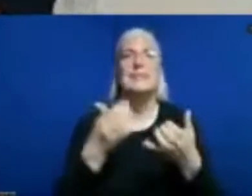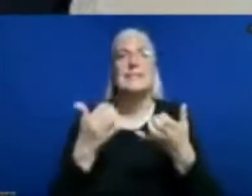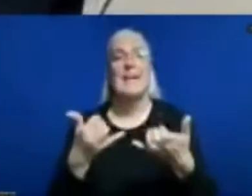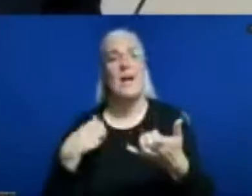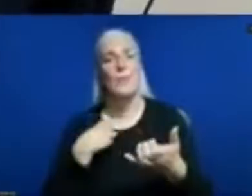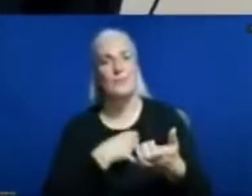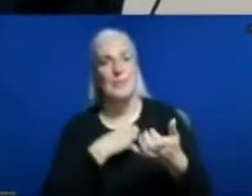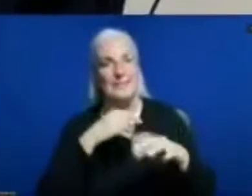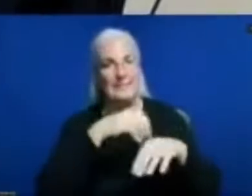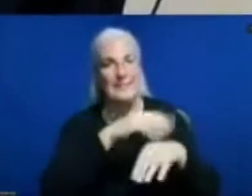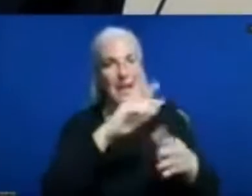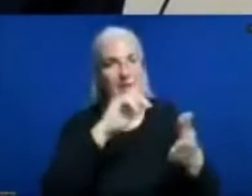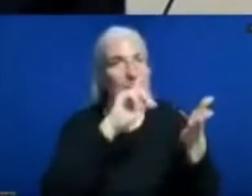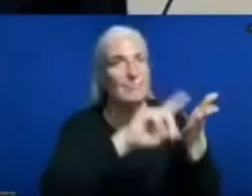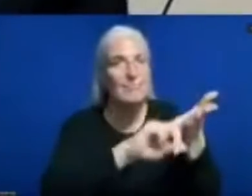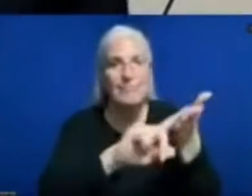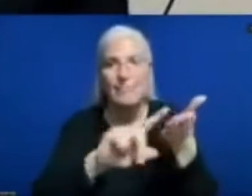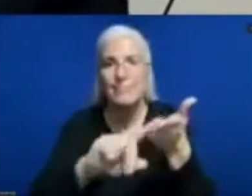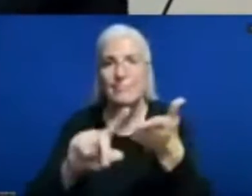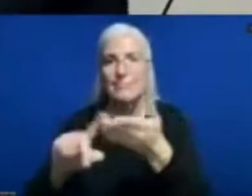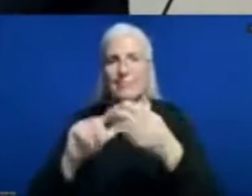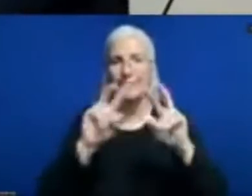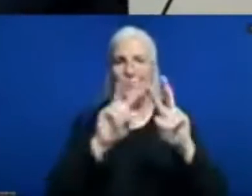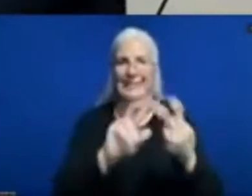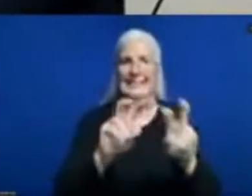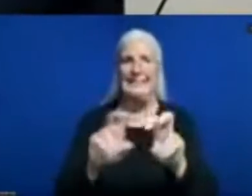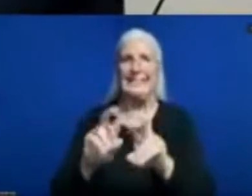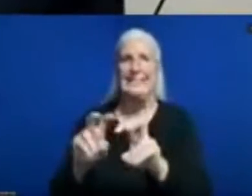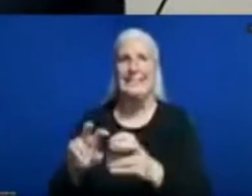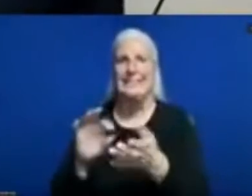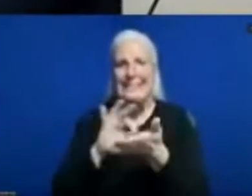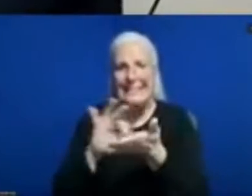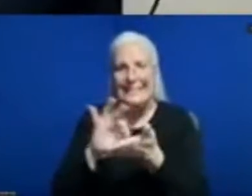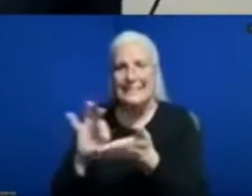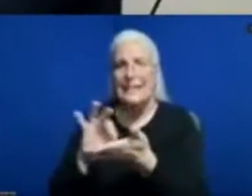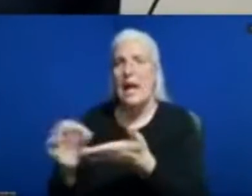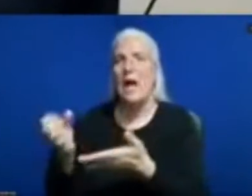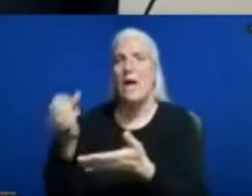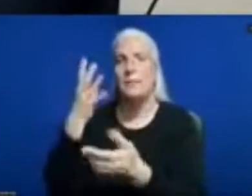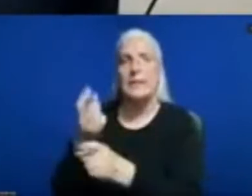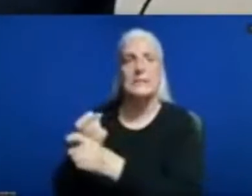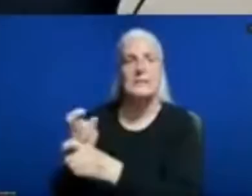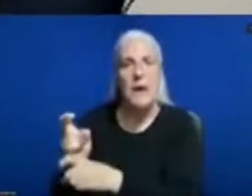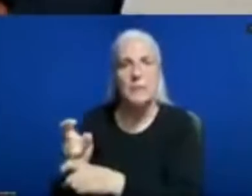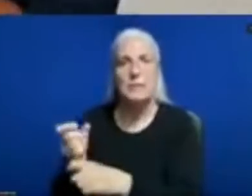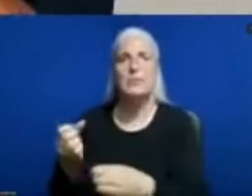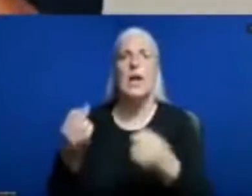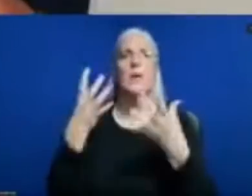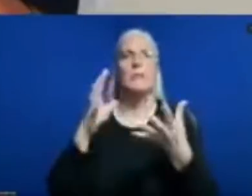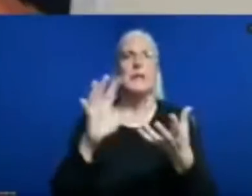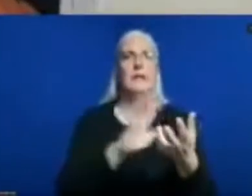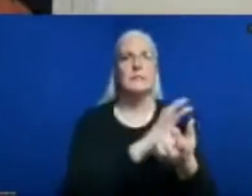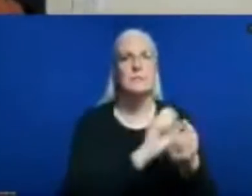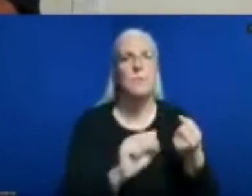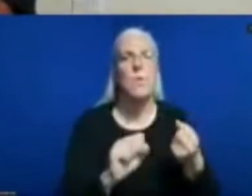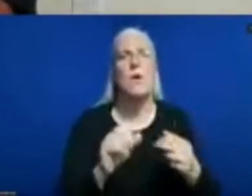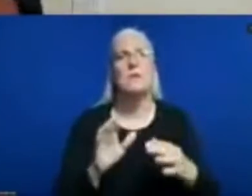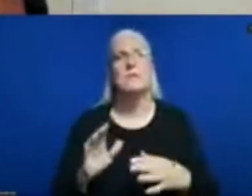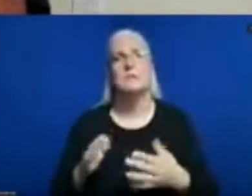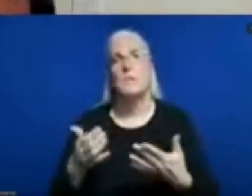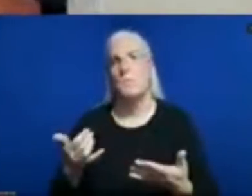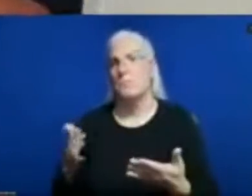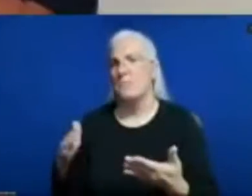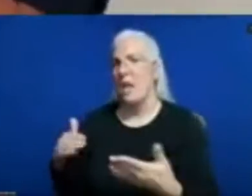many and the extent. And then the incursion of the fire over the past 2 days down the 395